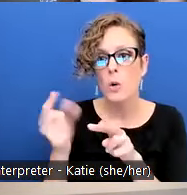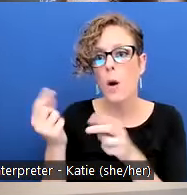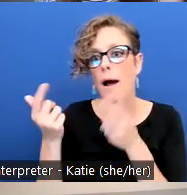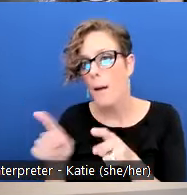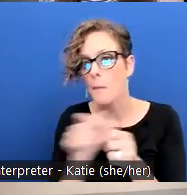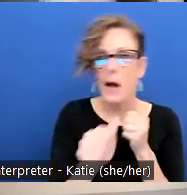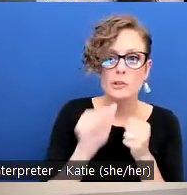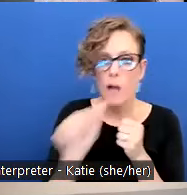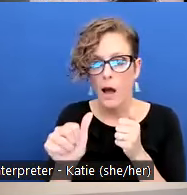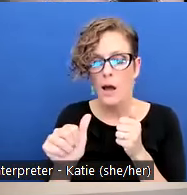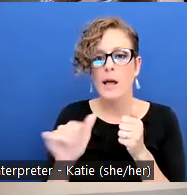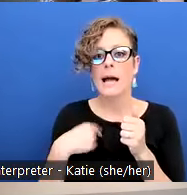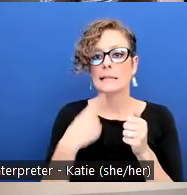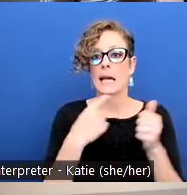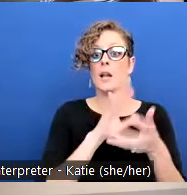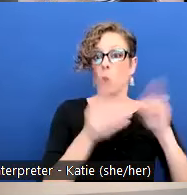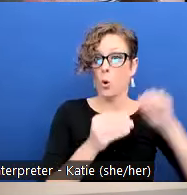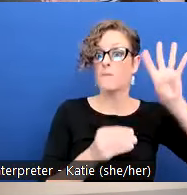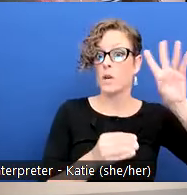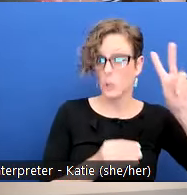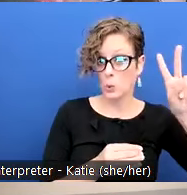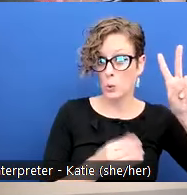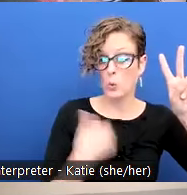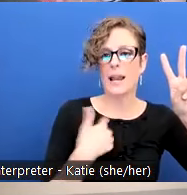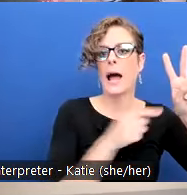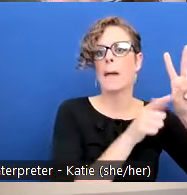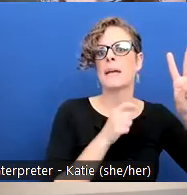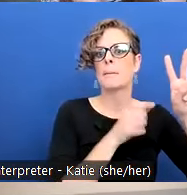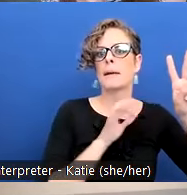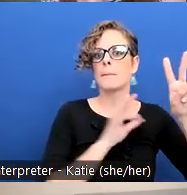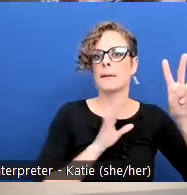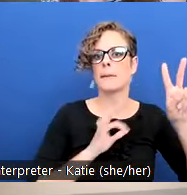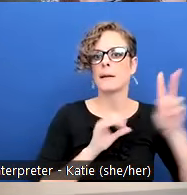42, and I just picked some highlights today that were the most relevant.